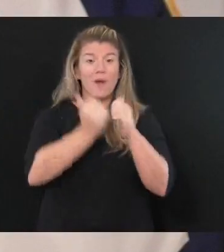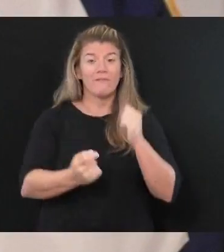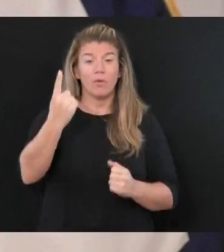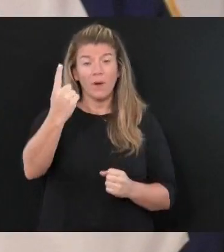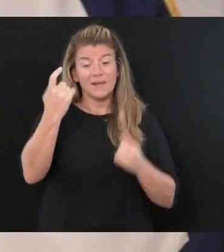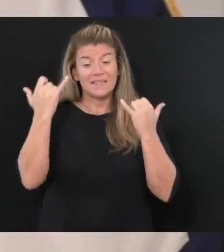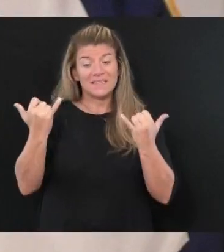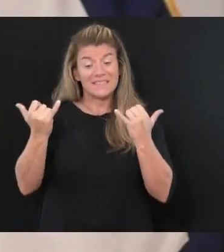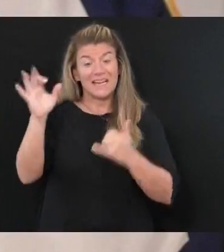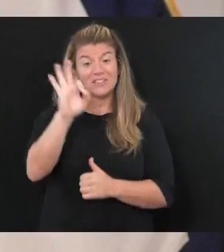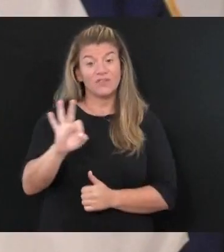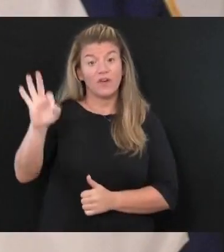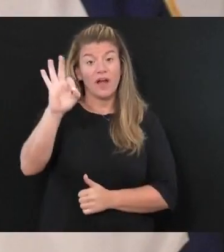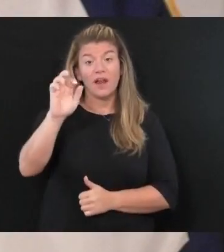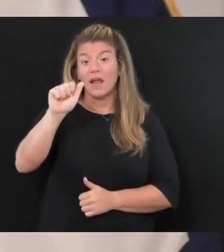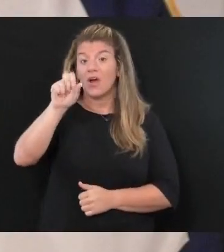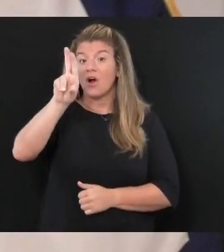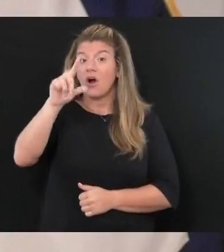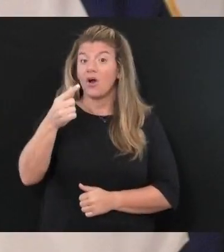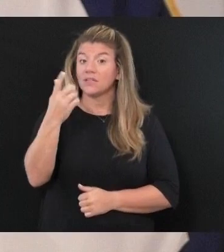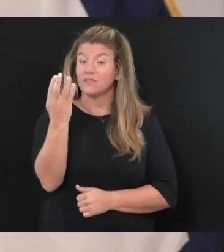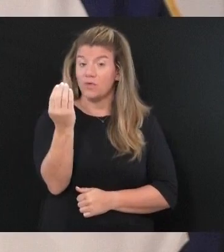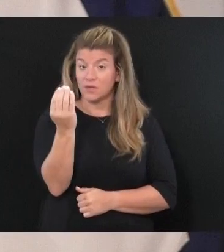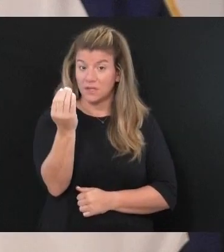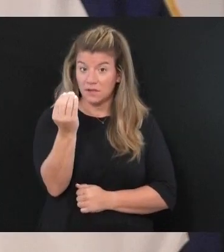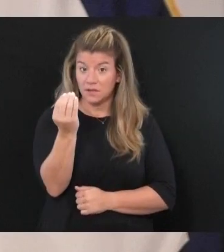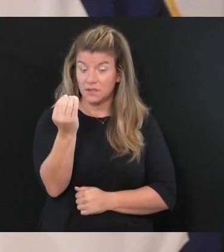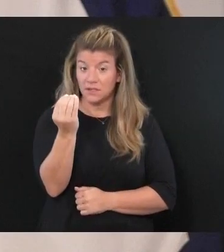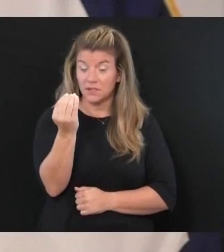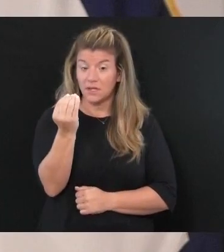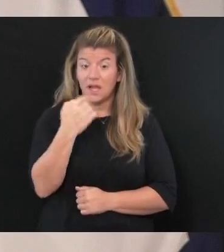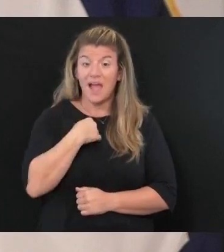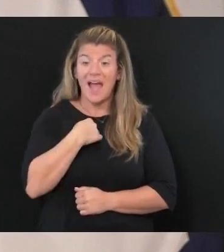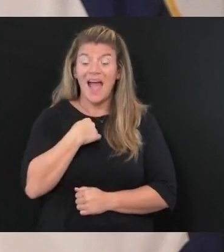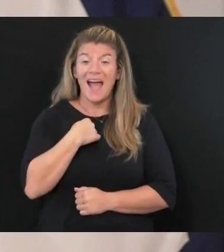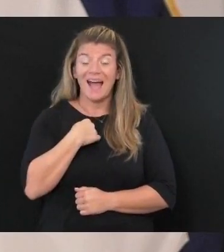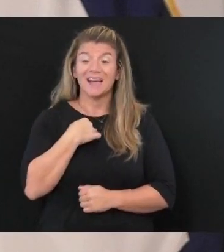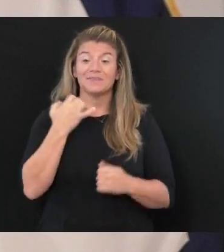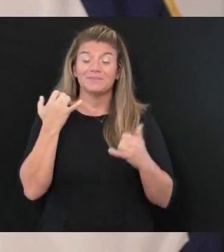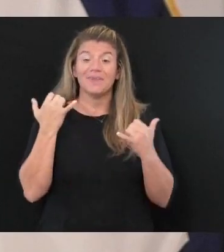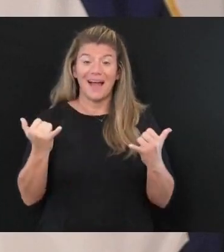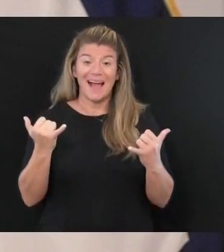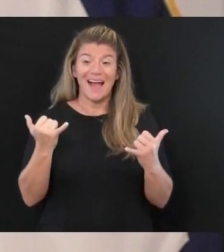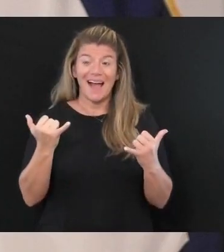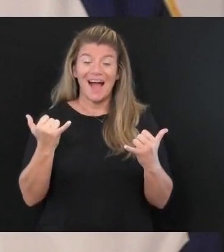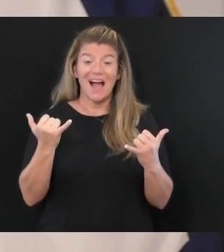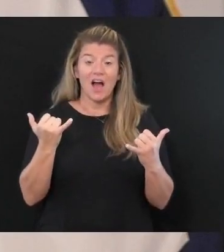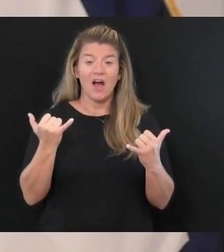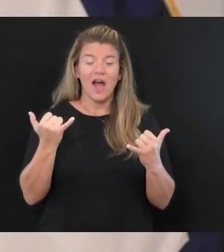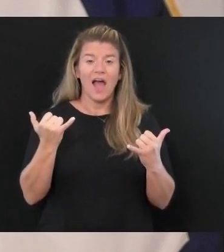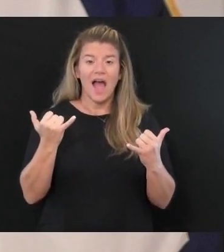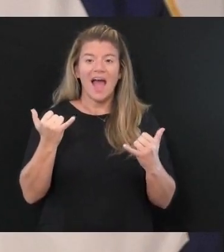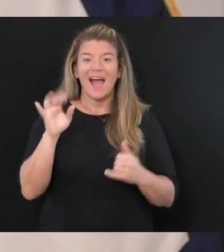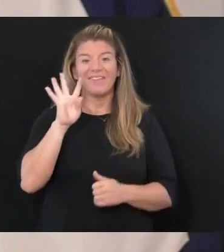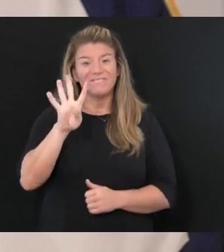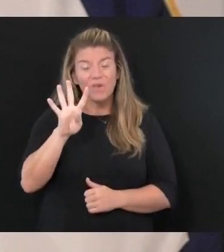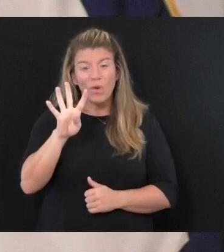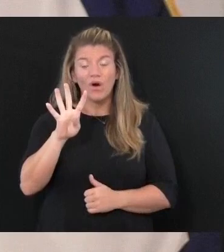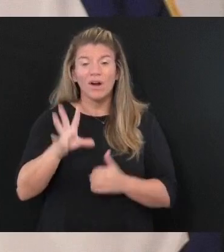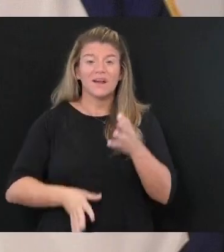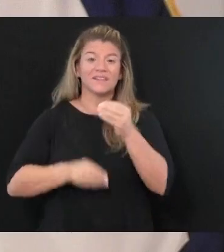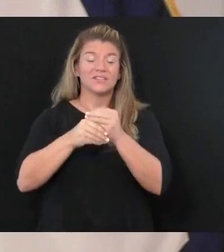everyone. It's Friday, August the 14th. I have 4 more great West Virginians to report to you that